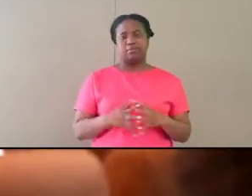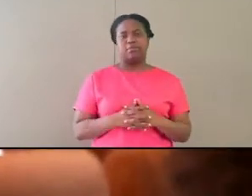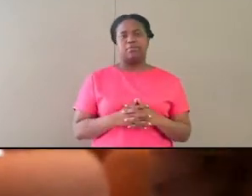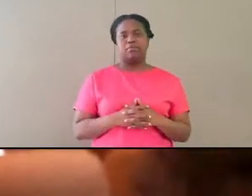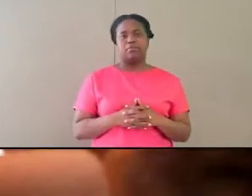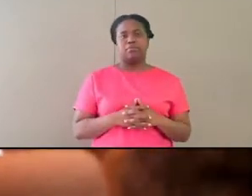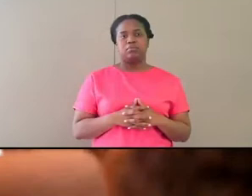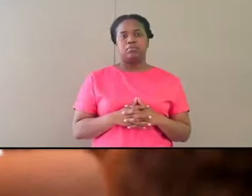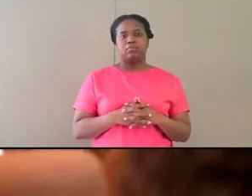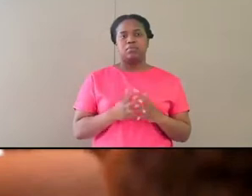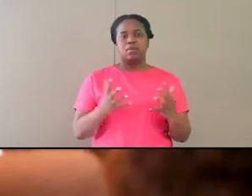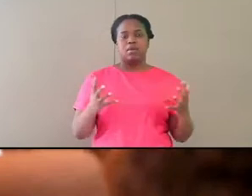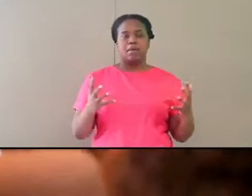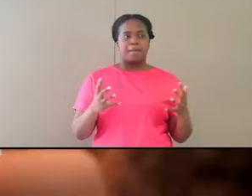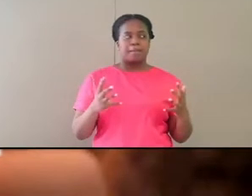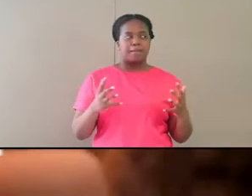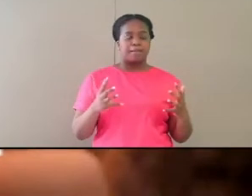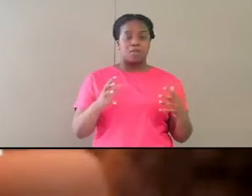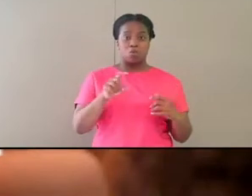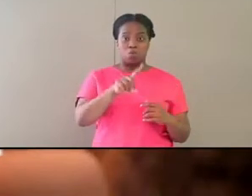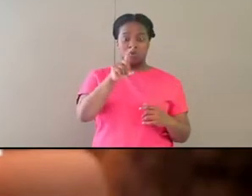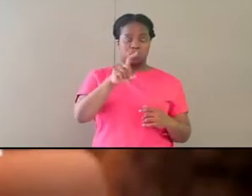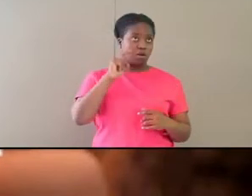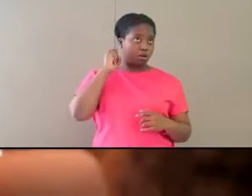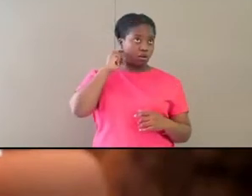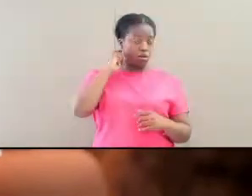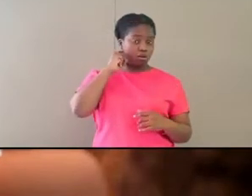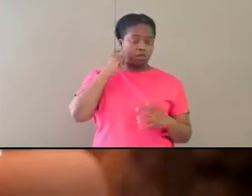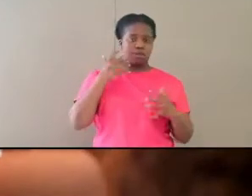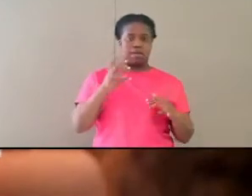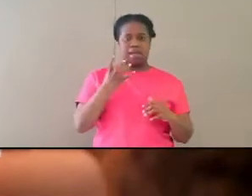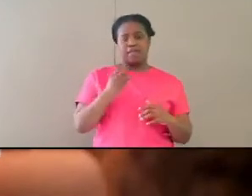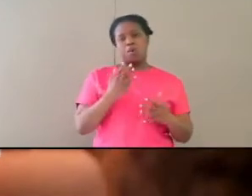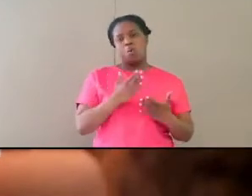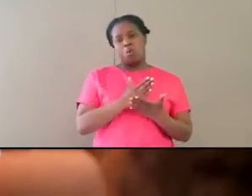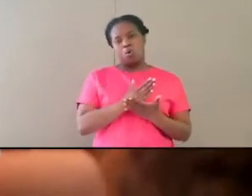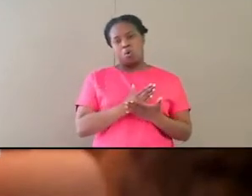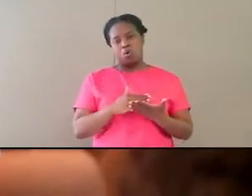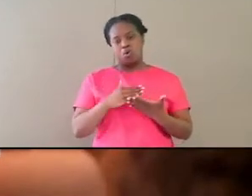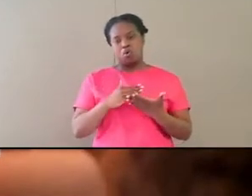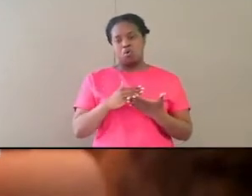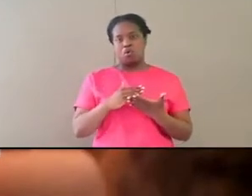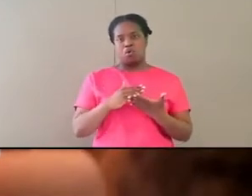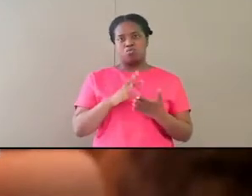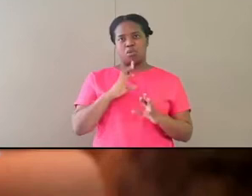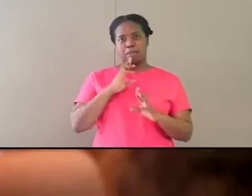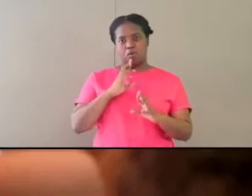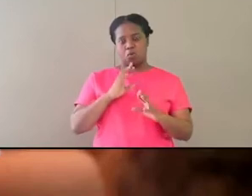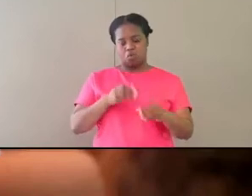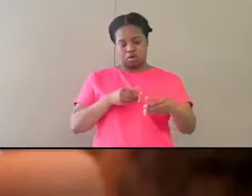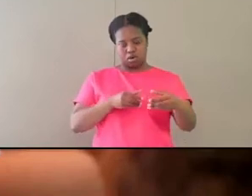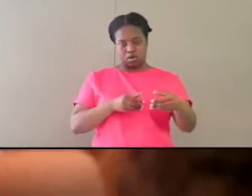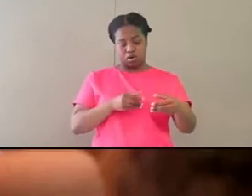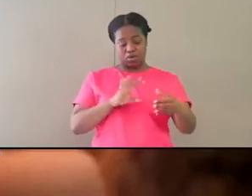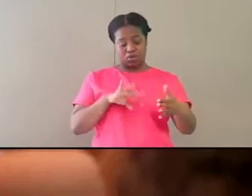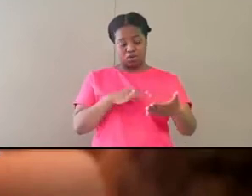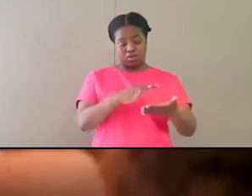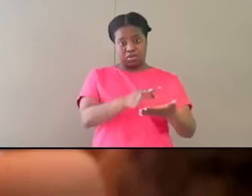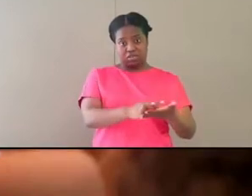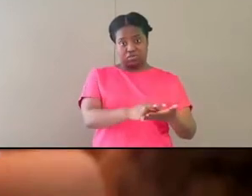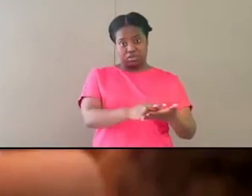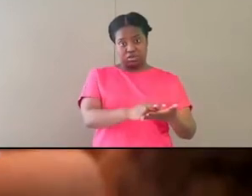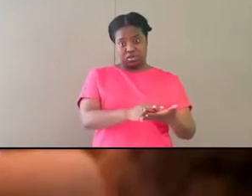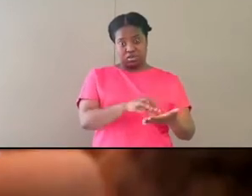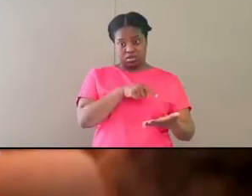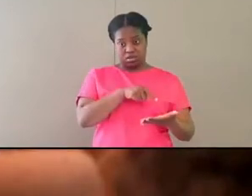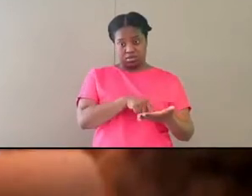And the biggest question that I have, well, part of the report is the recommendation part.